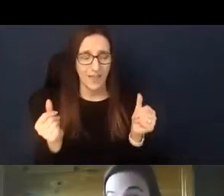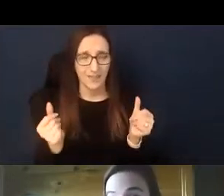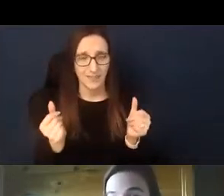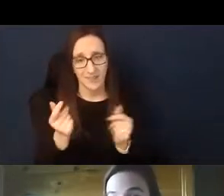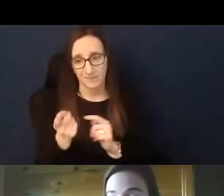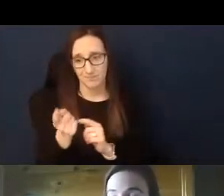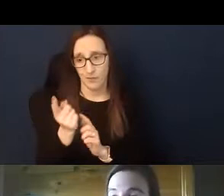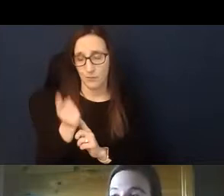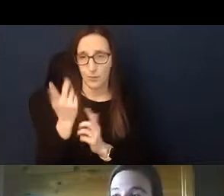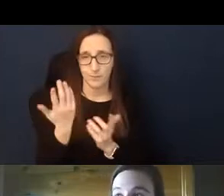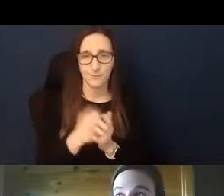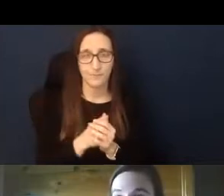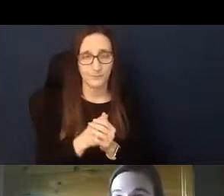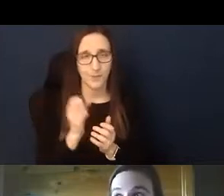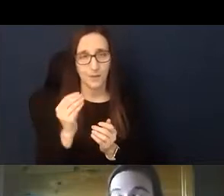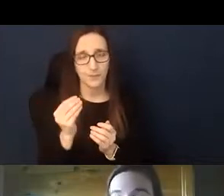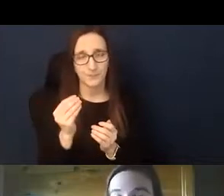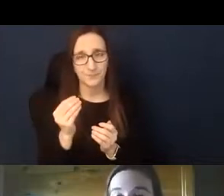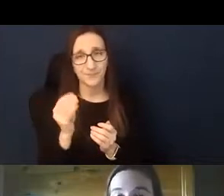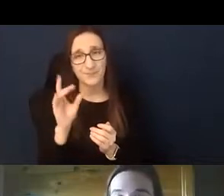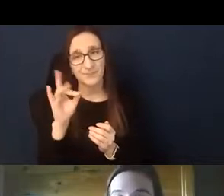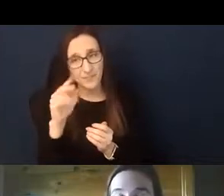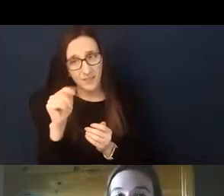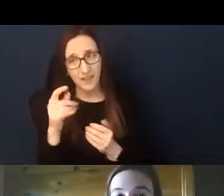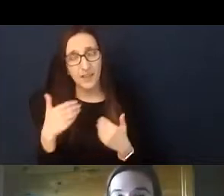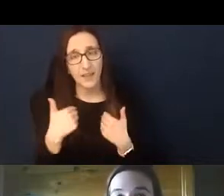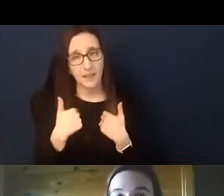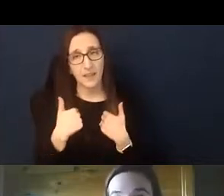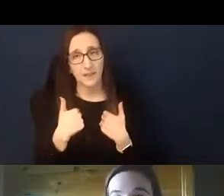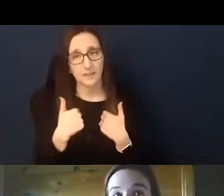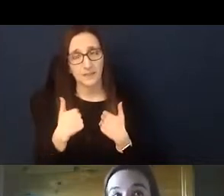point. So diets have